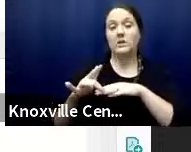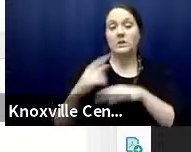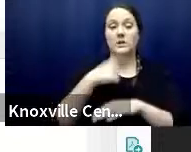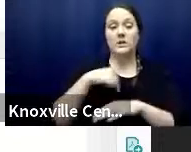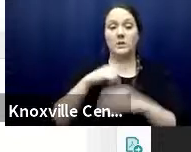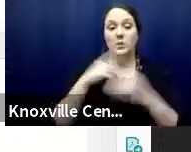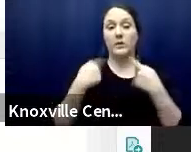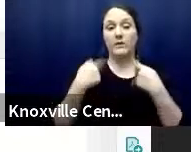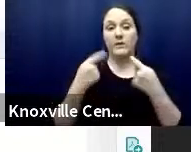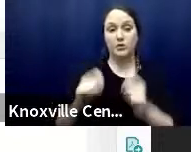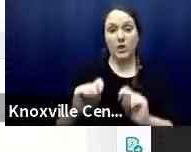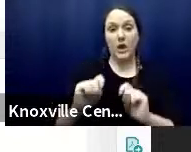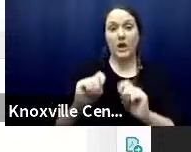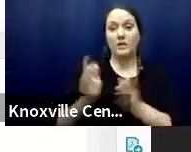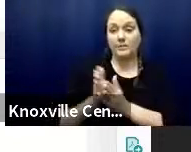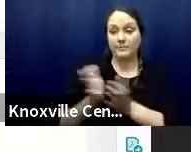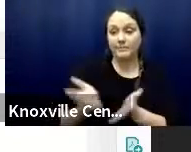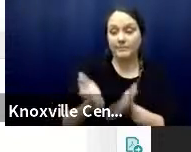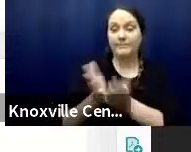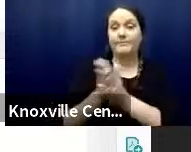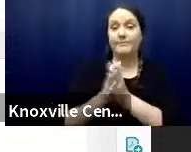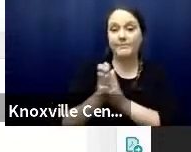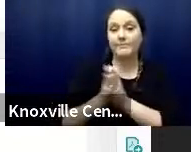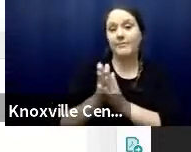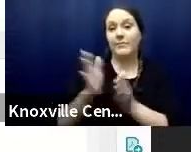have tried to incentivize substitutes to work,